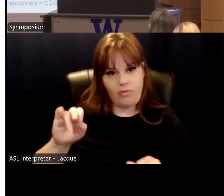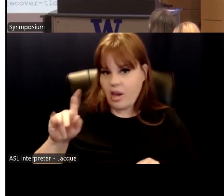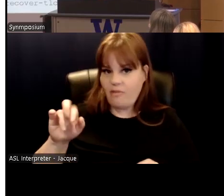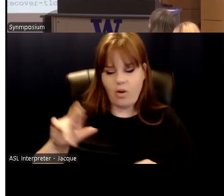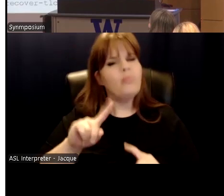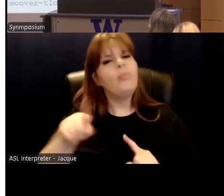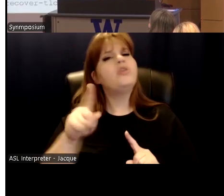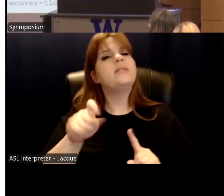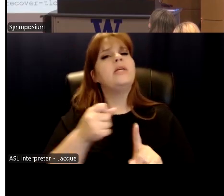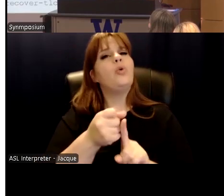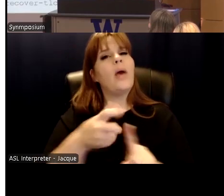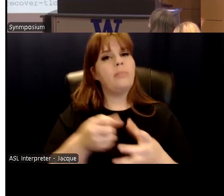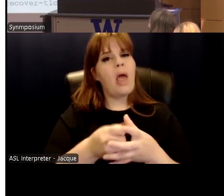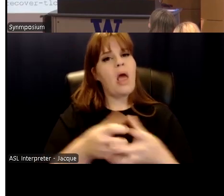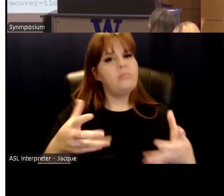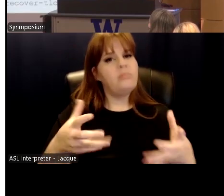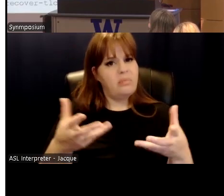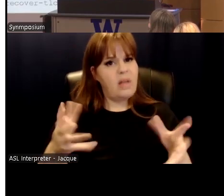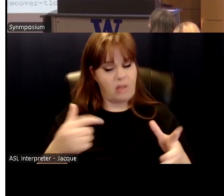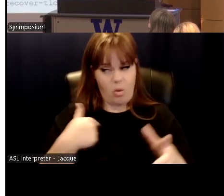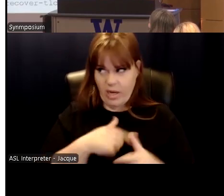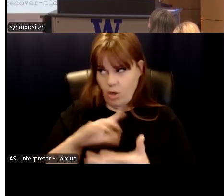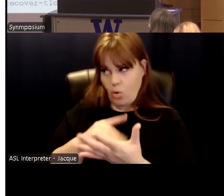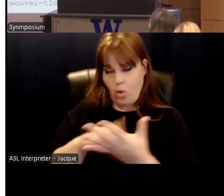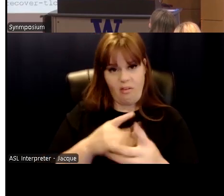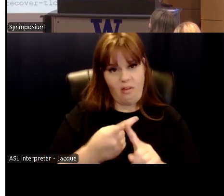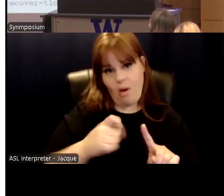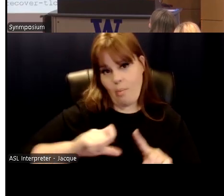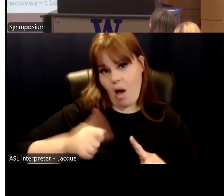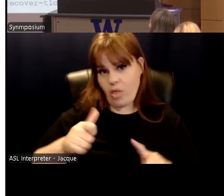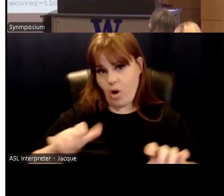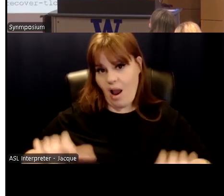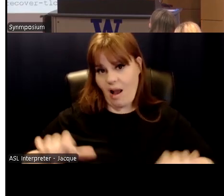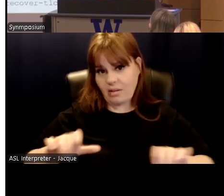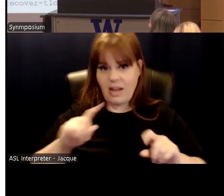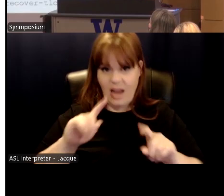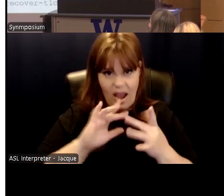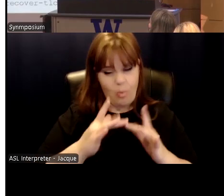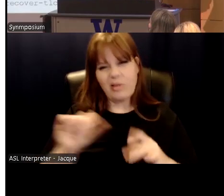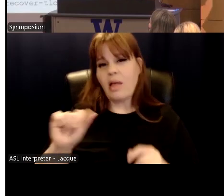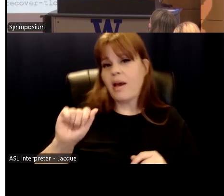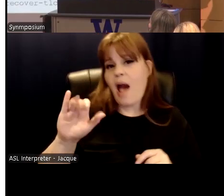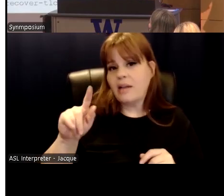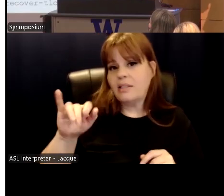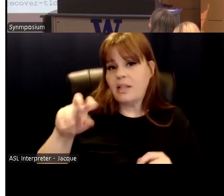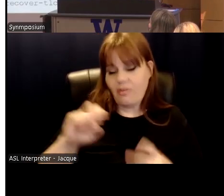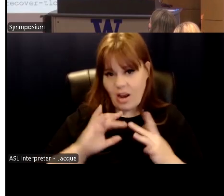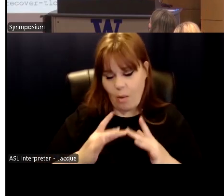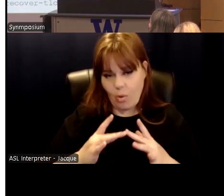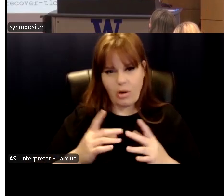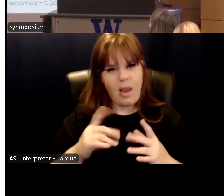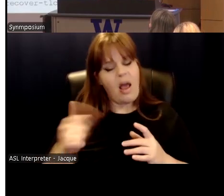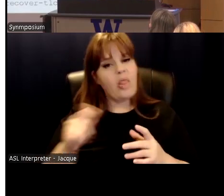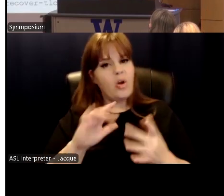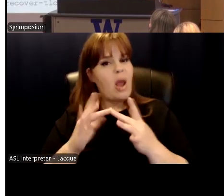learn from other effective networks like the ACTIVE network and acute COVID that rapidly identified treatments. And then if you'd like to